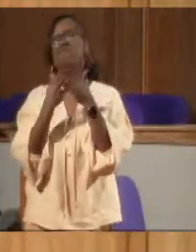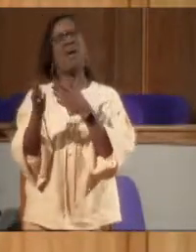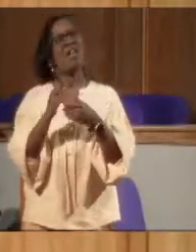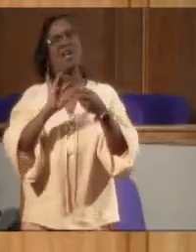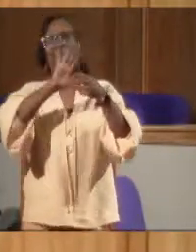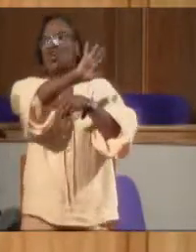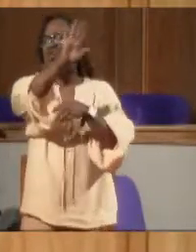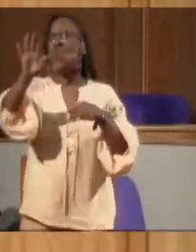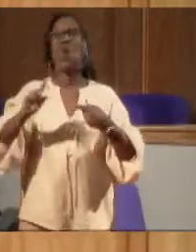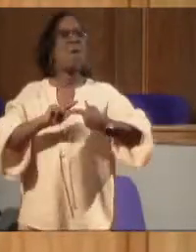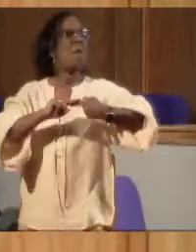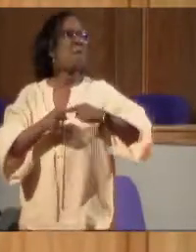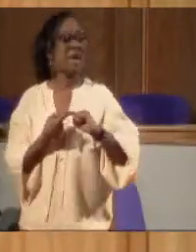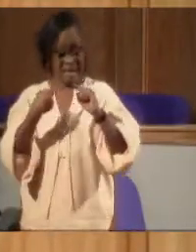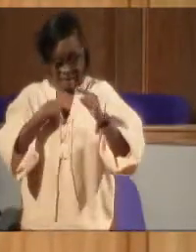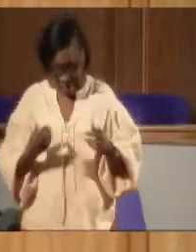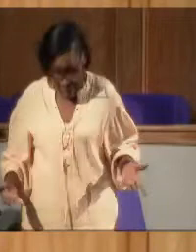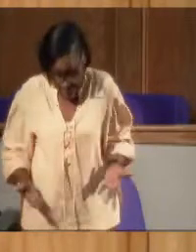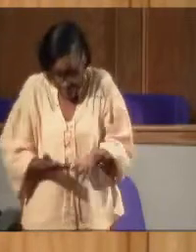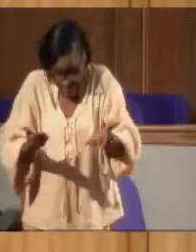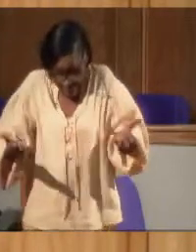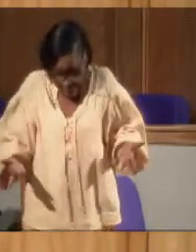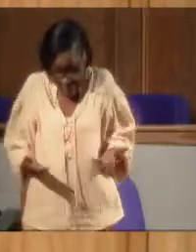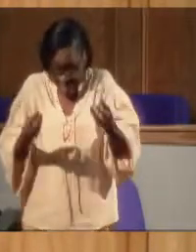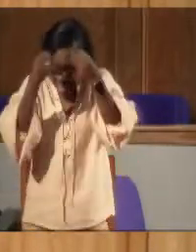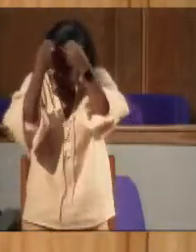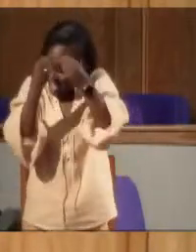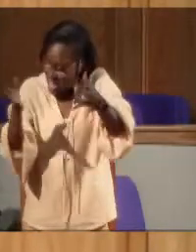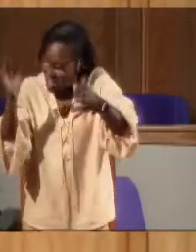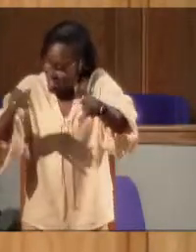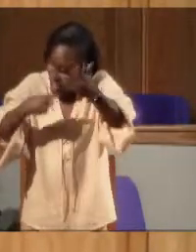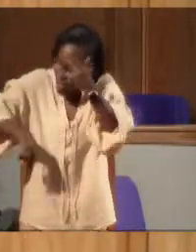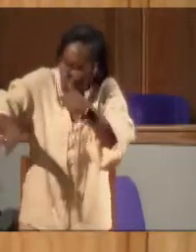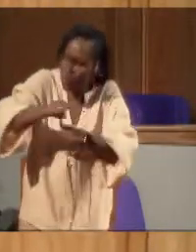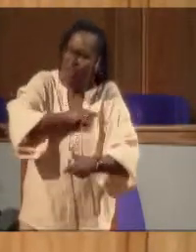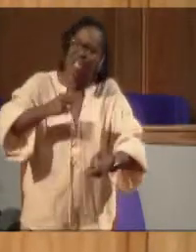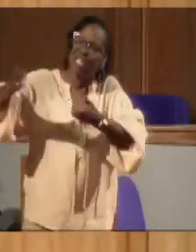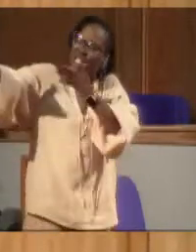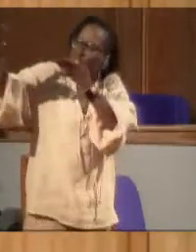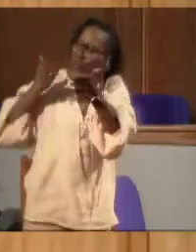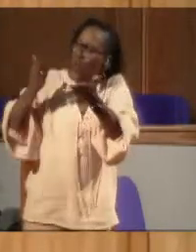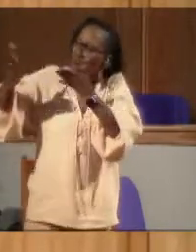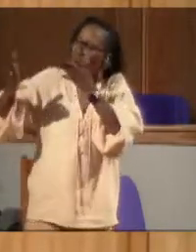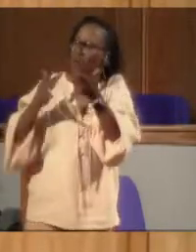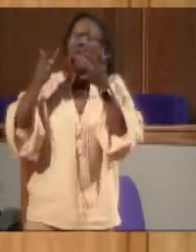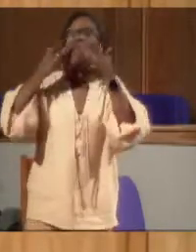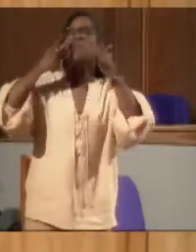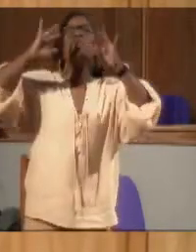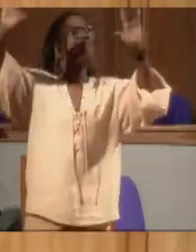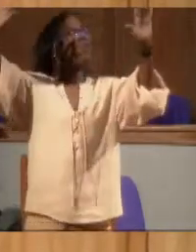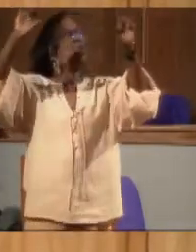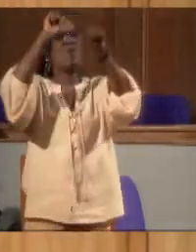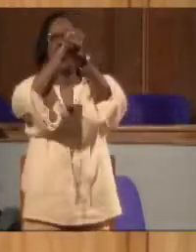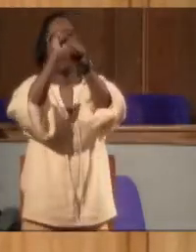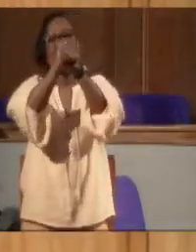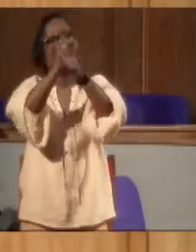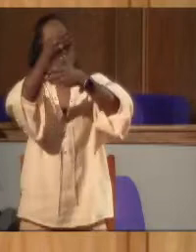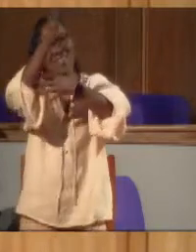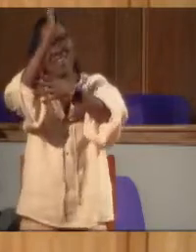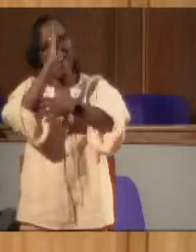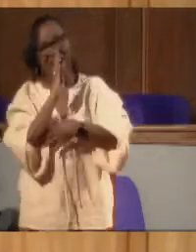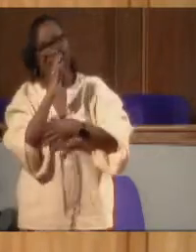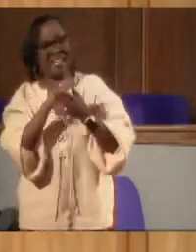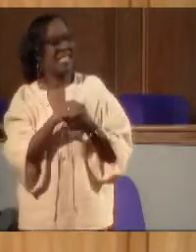up you are, I came by to tell you that we serve a miracle working God.